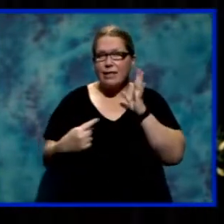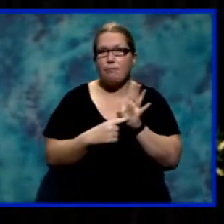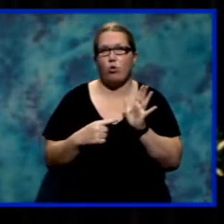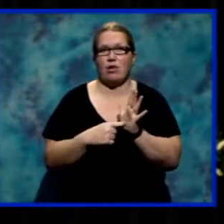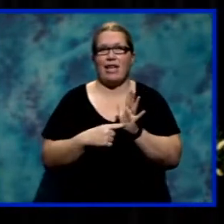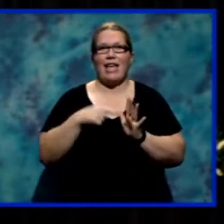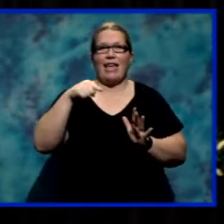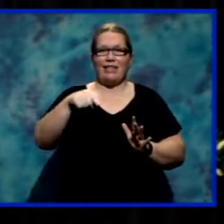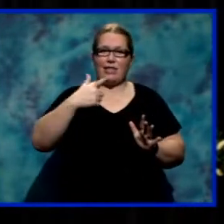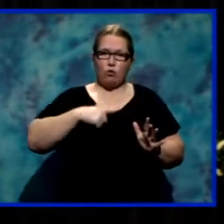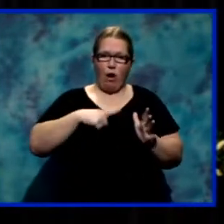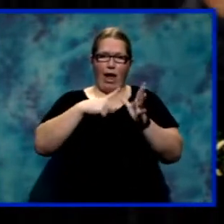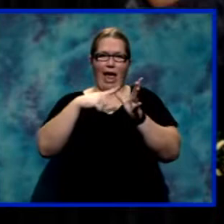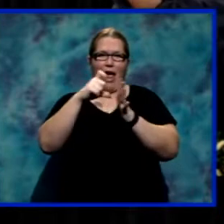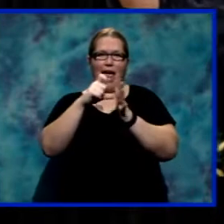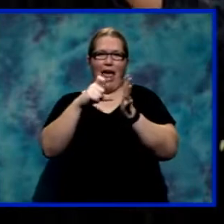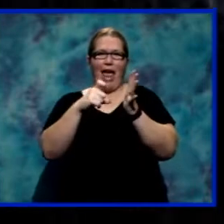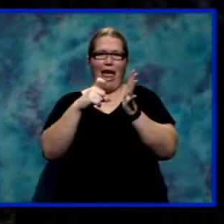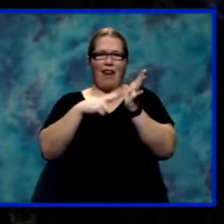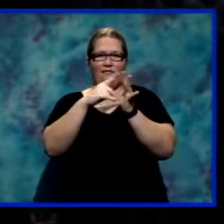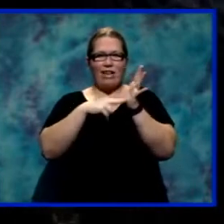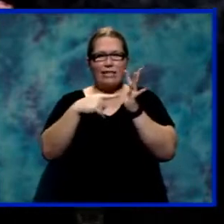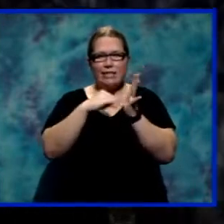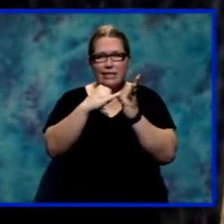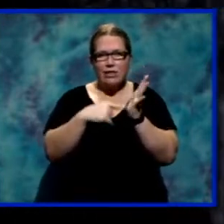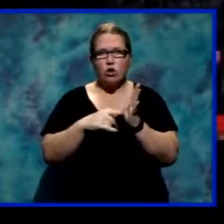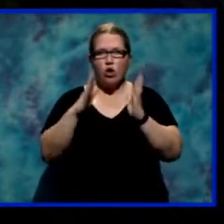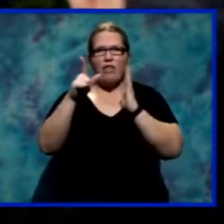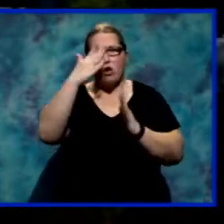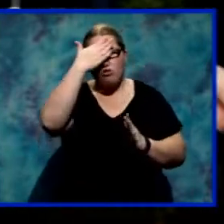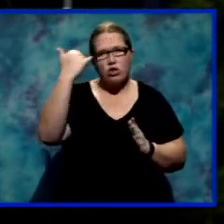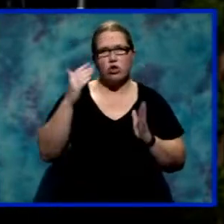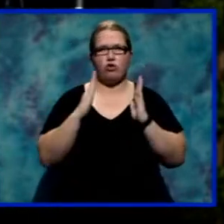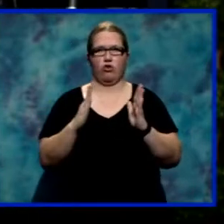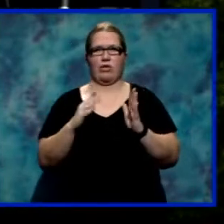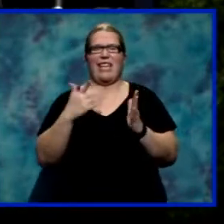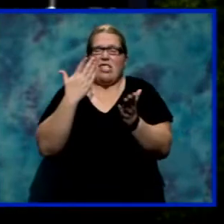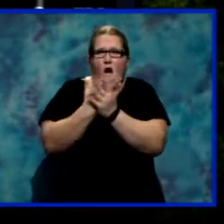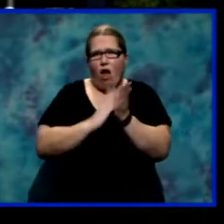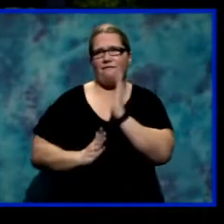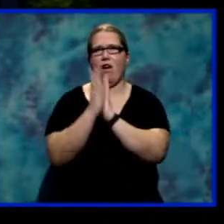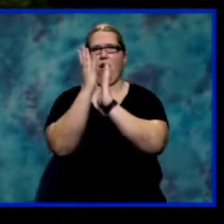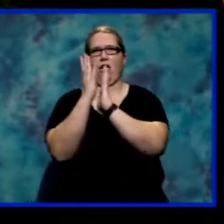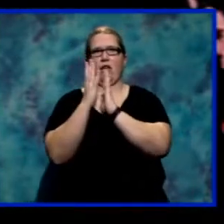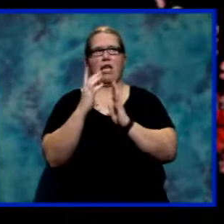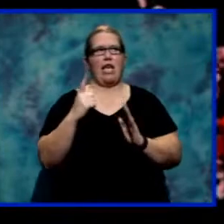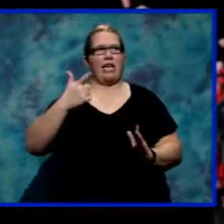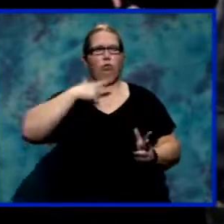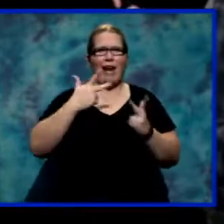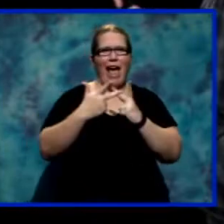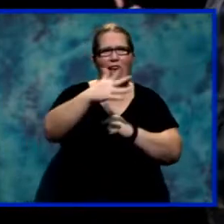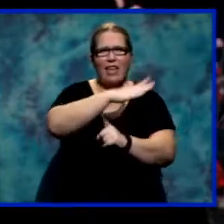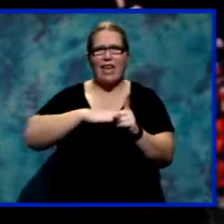the Adventist church in some areas of the world and the Christian church is on fire. And it's why in other areas,